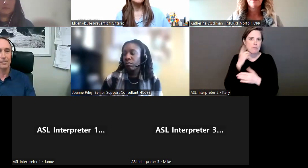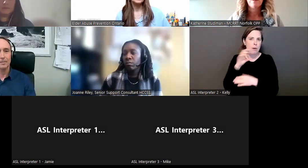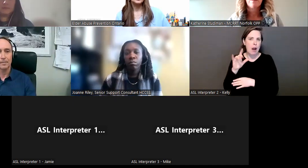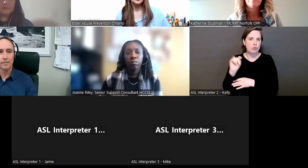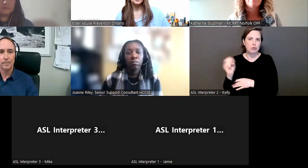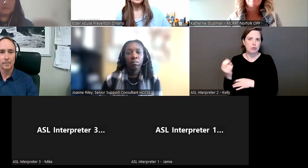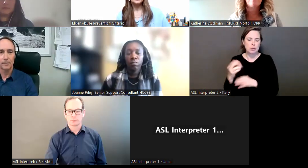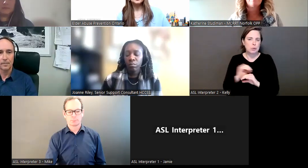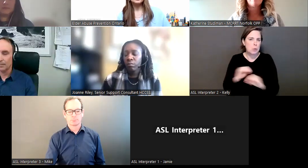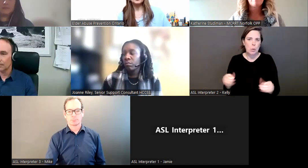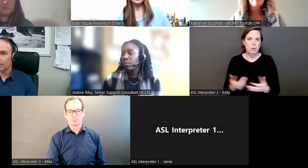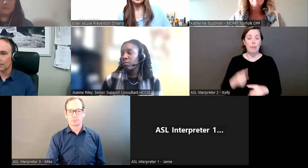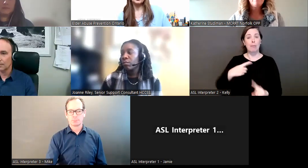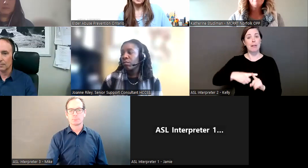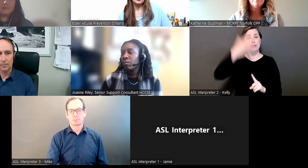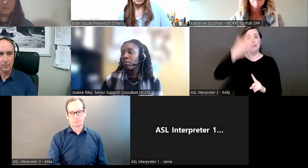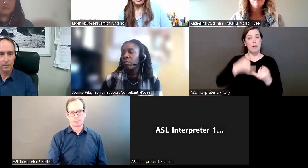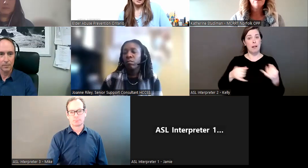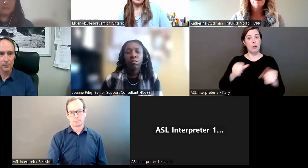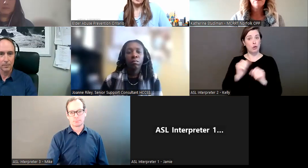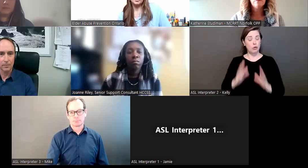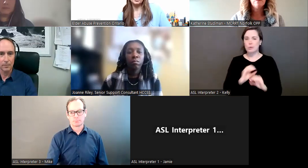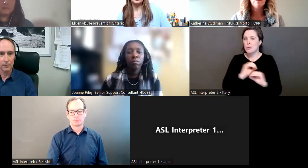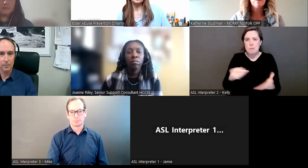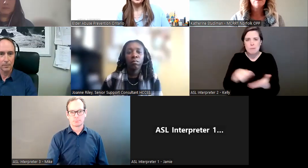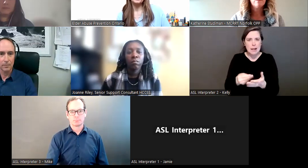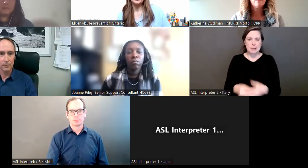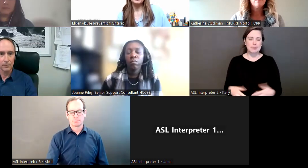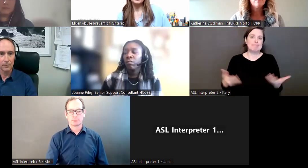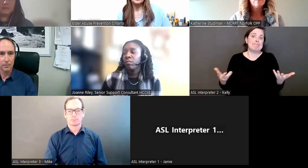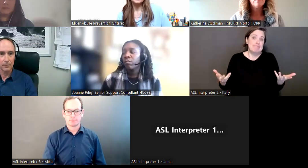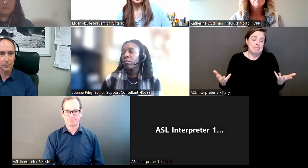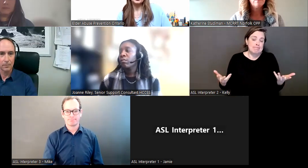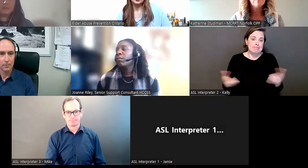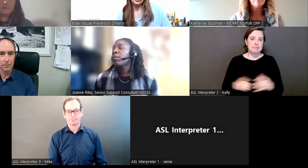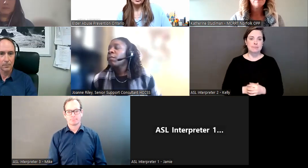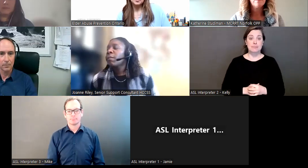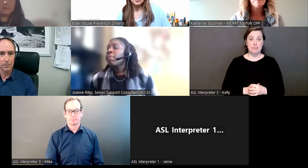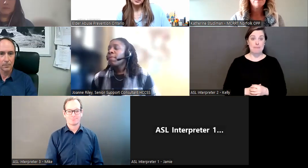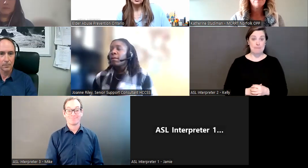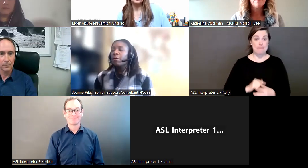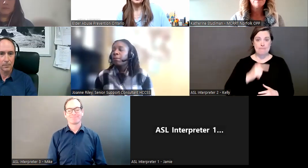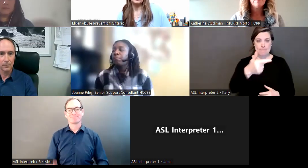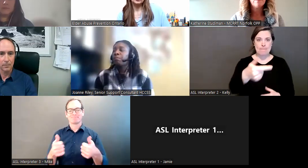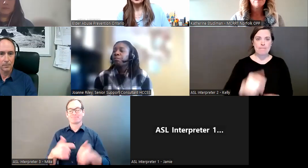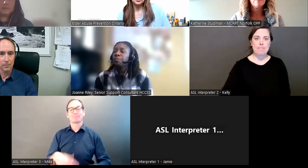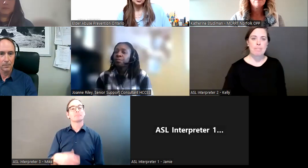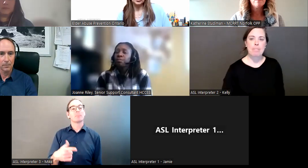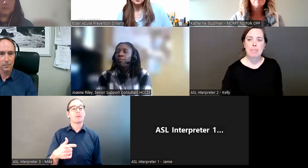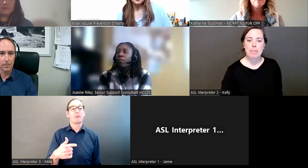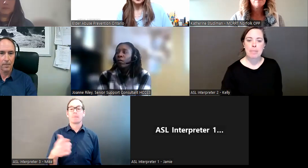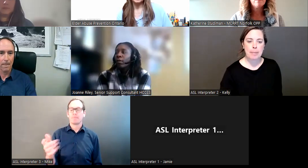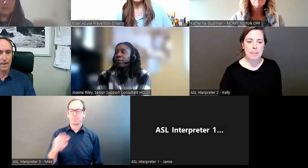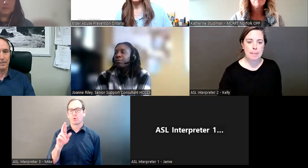either. Yeah, I think that's you hit a key thing on that. You bring up the education awareness, because we know that World Elder